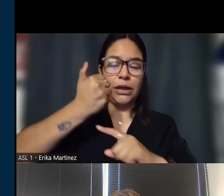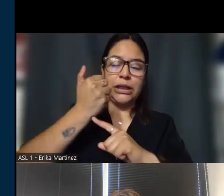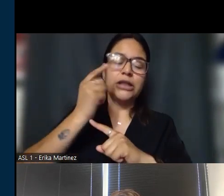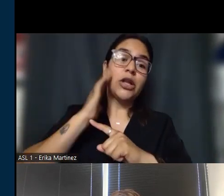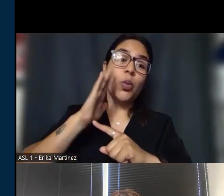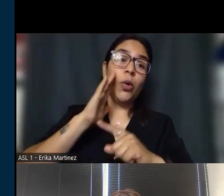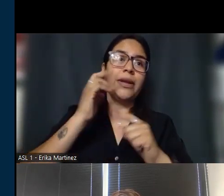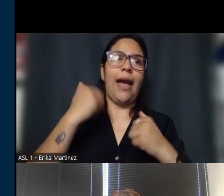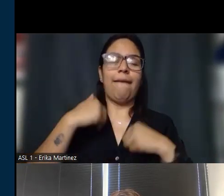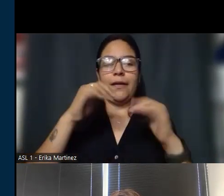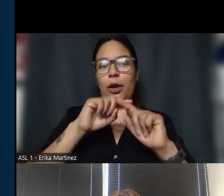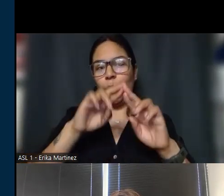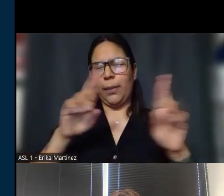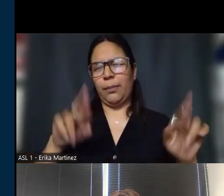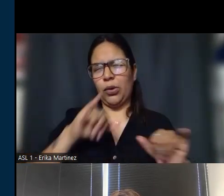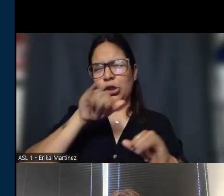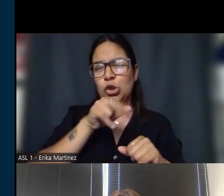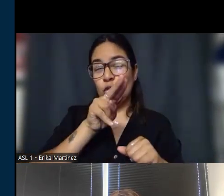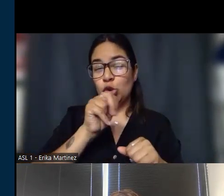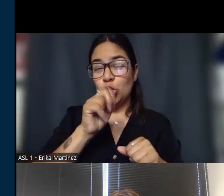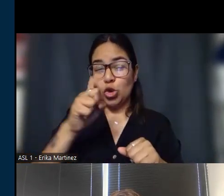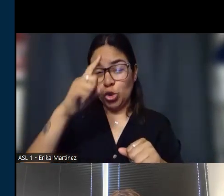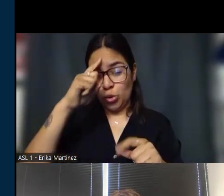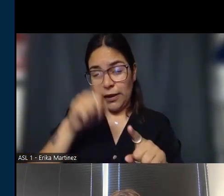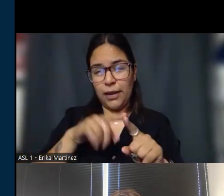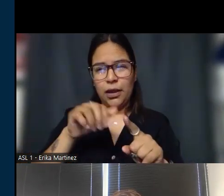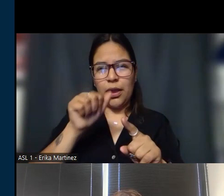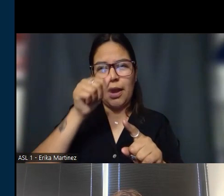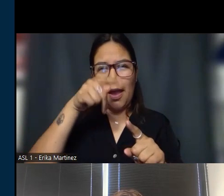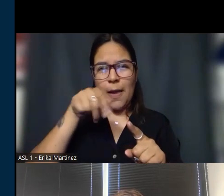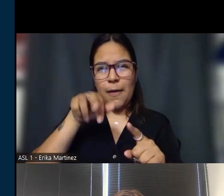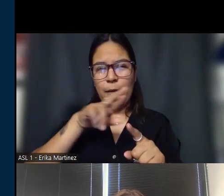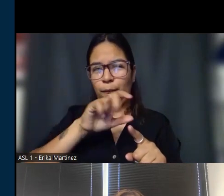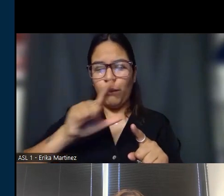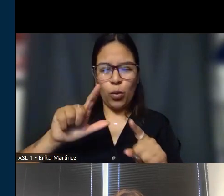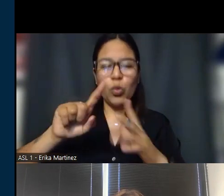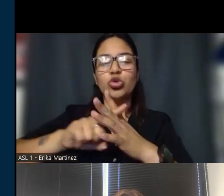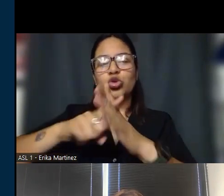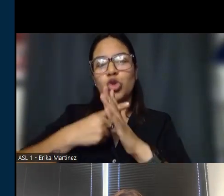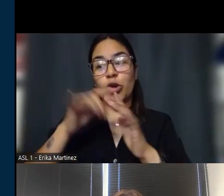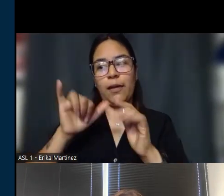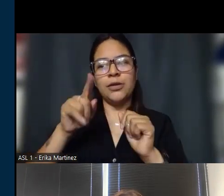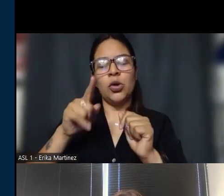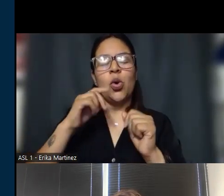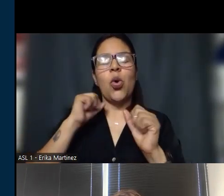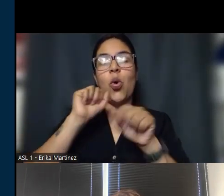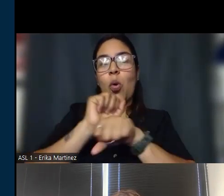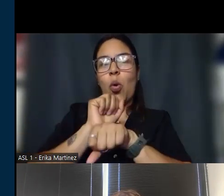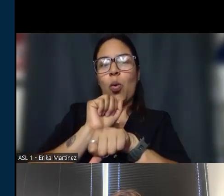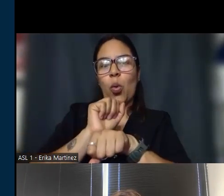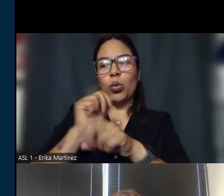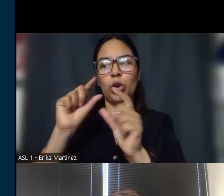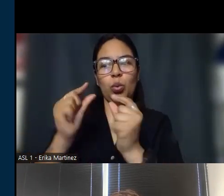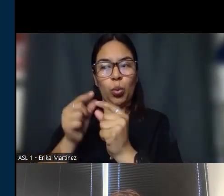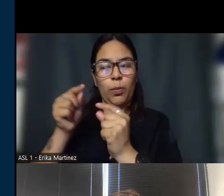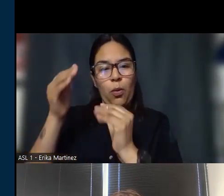in June. I think the RFP will be released in April, with it due in June, around that timeline. And so the group is working now to get that